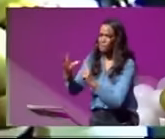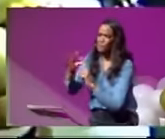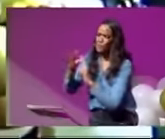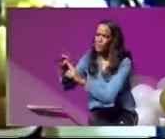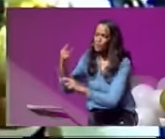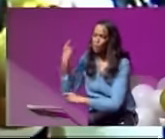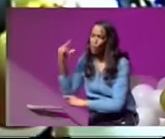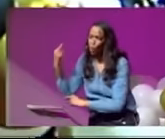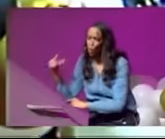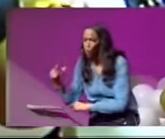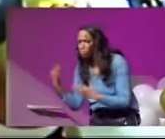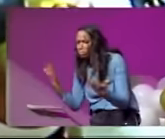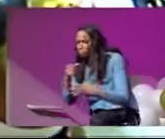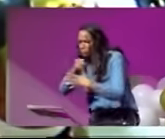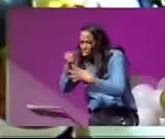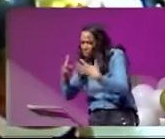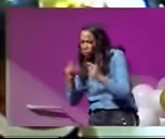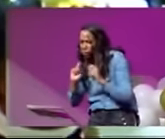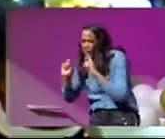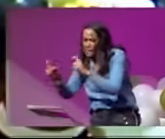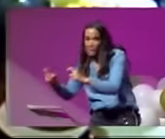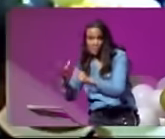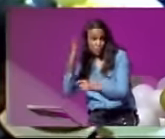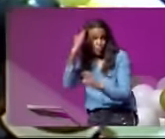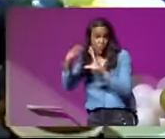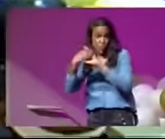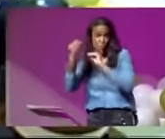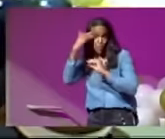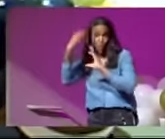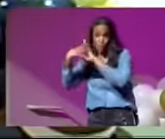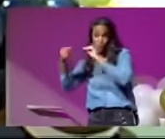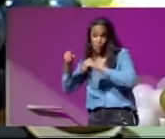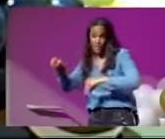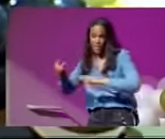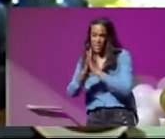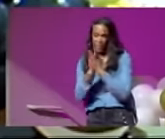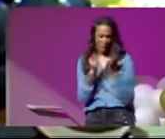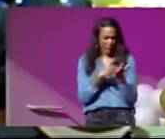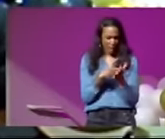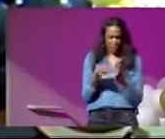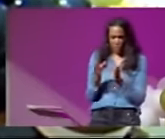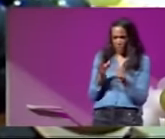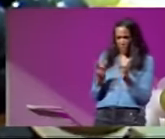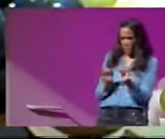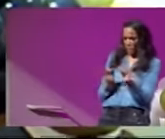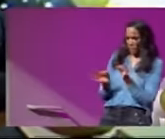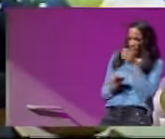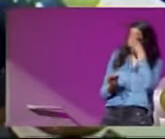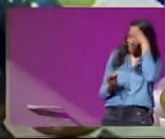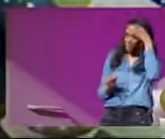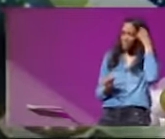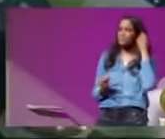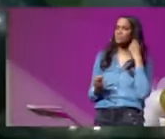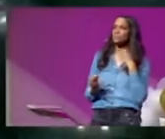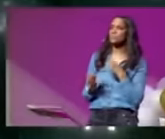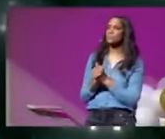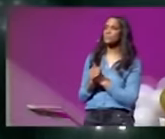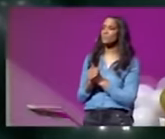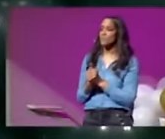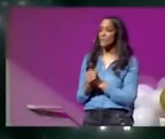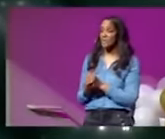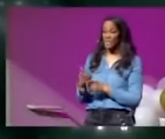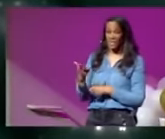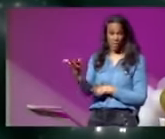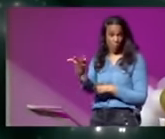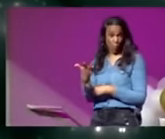gold, frankincense, and myrrh. You know the story. And now the Bible lets us know that that God then warns